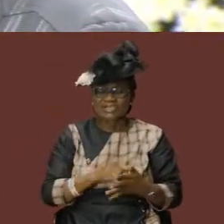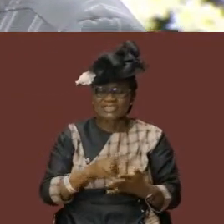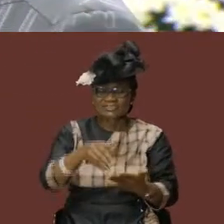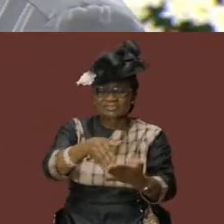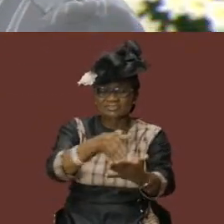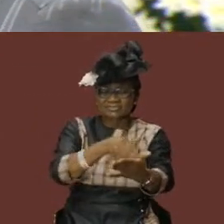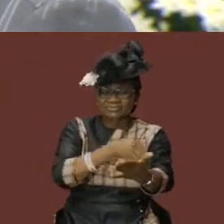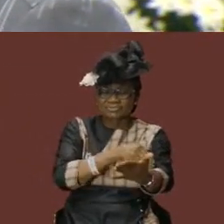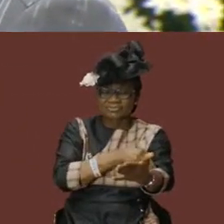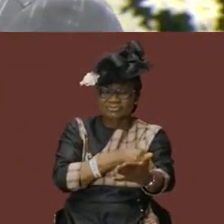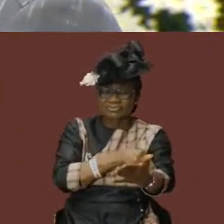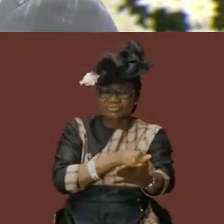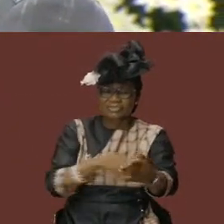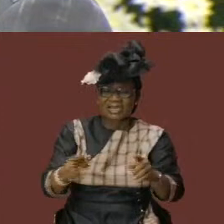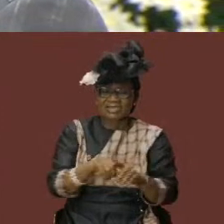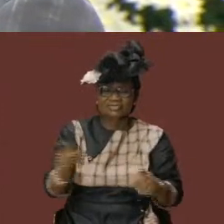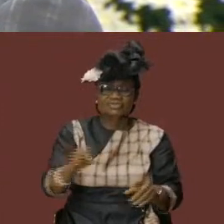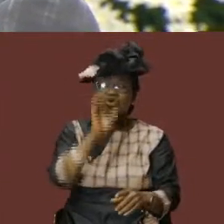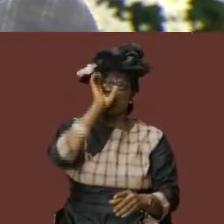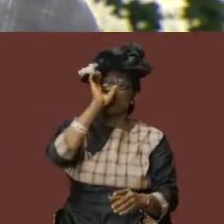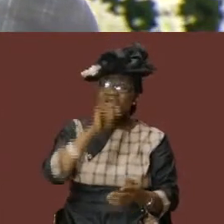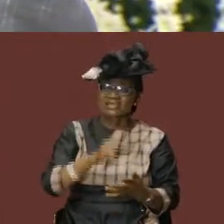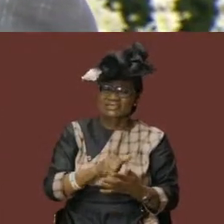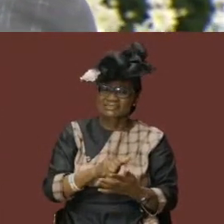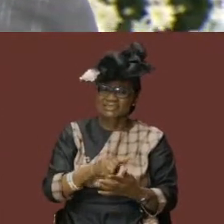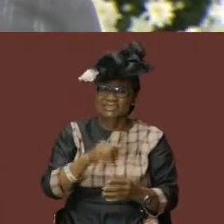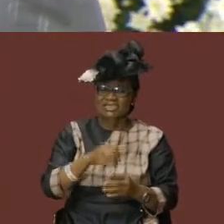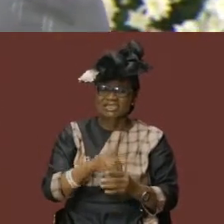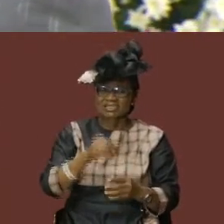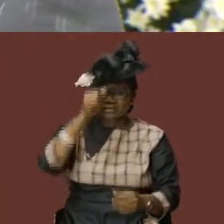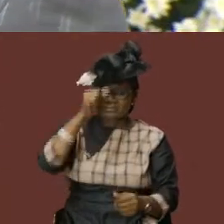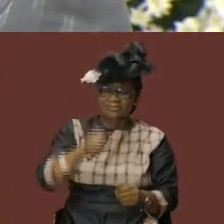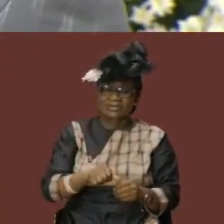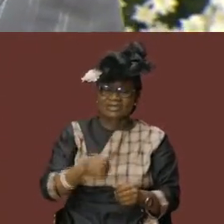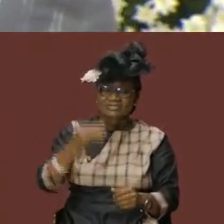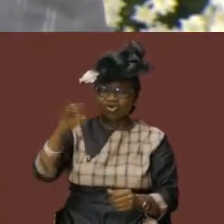it in remembrance of me.